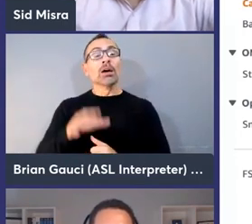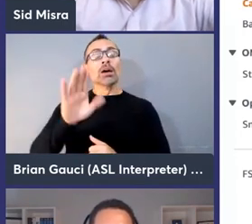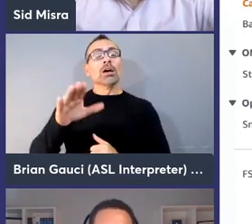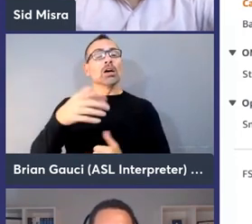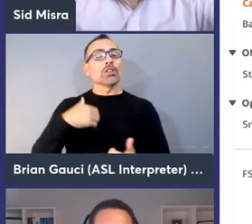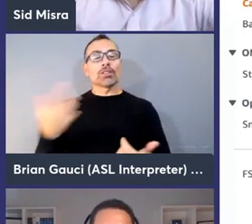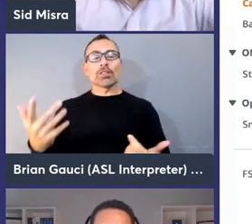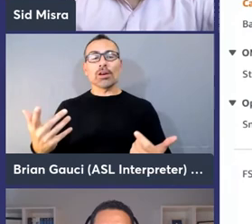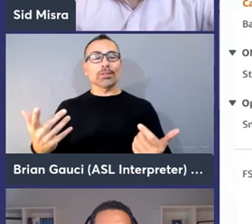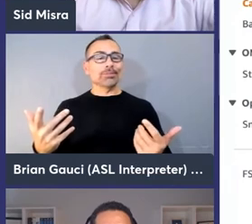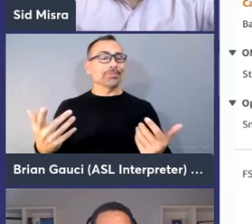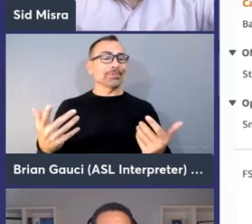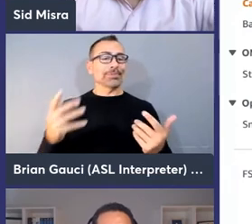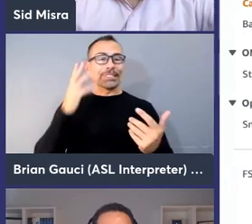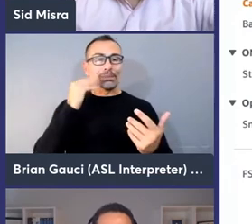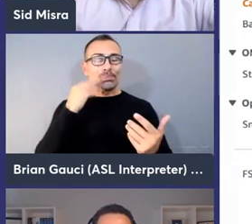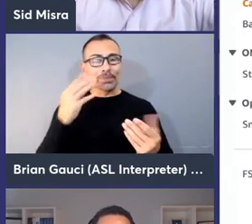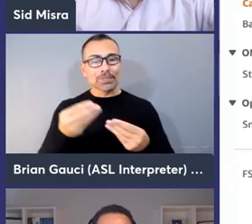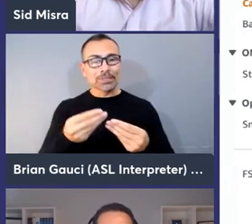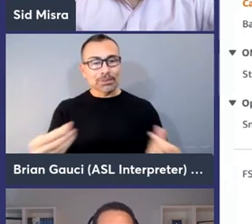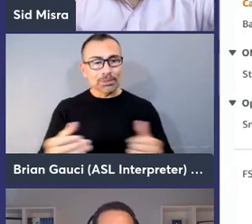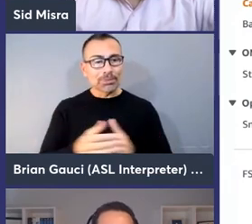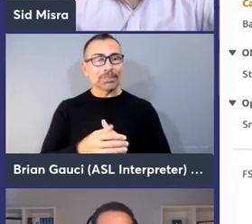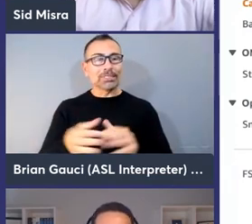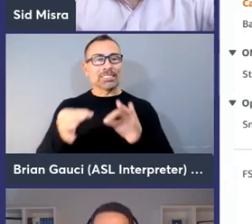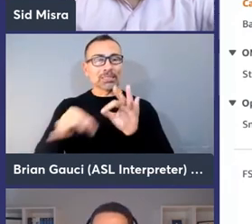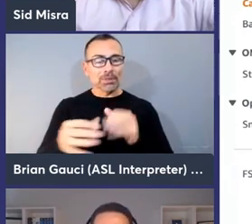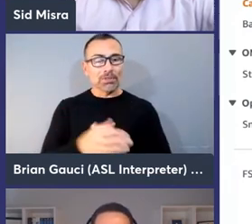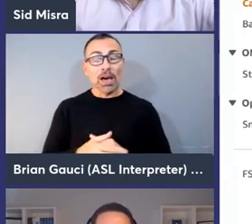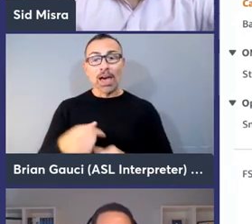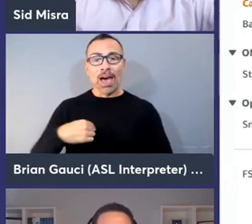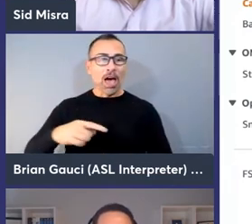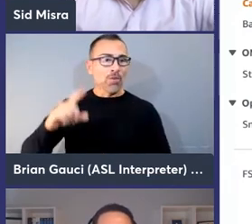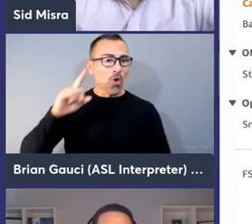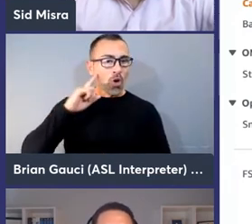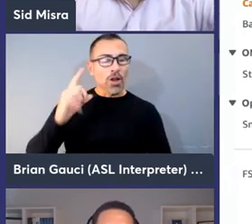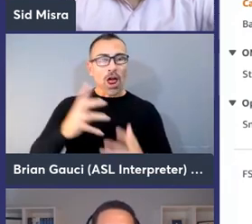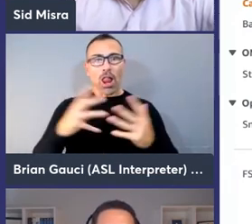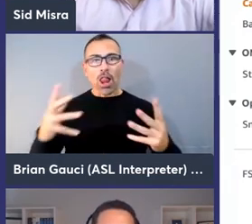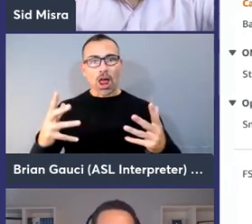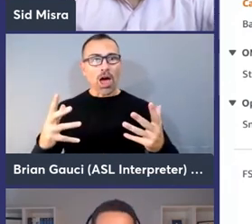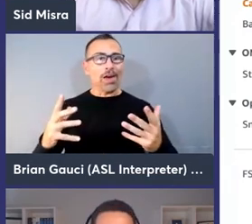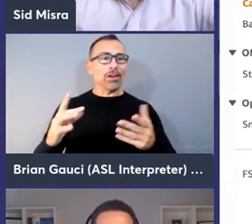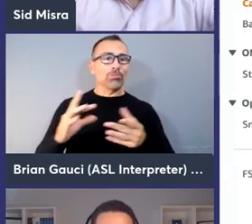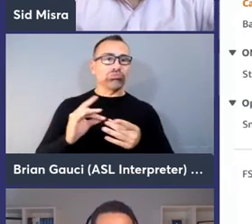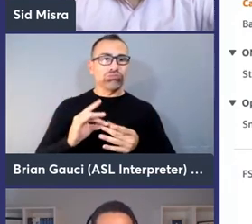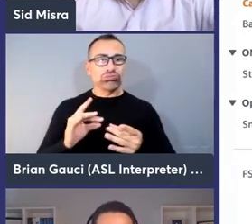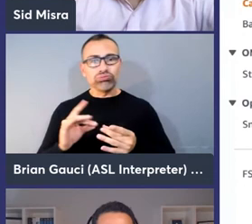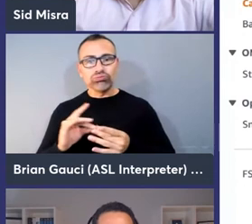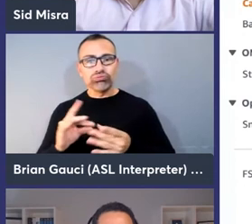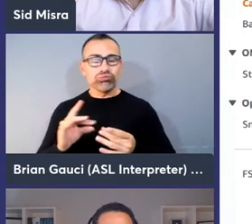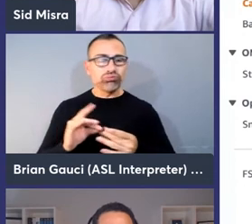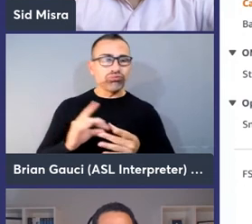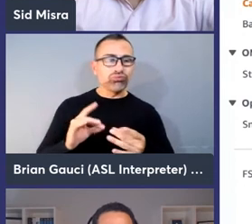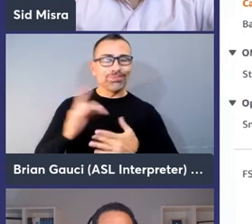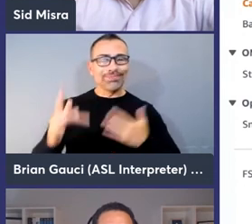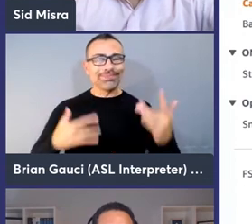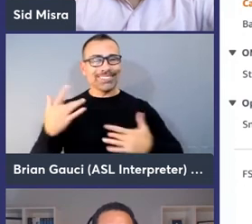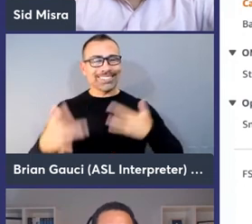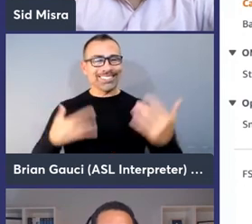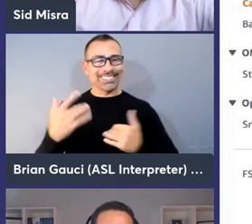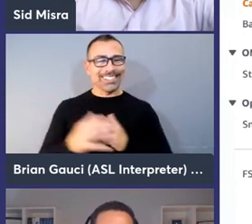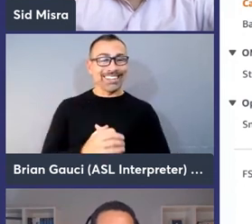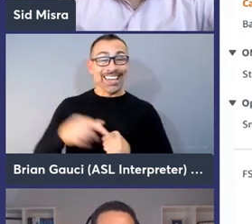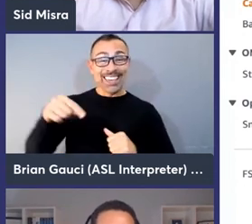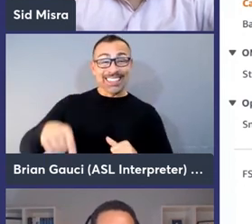and I'm so excited. I've heard chatter in the trainer community, chatter in our customer community, that it is just really exciting, and it's only